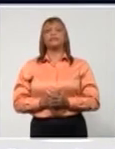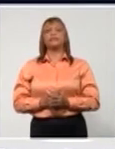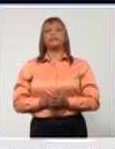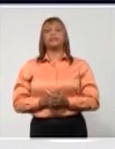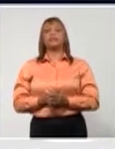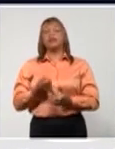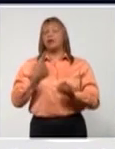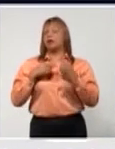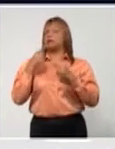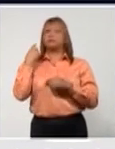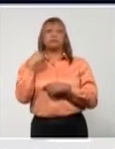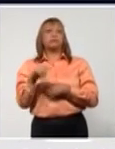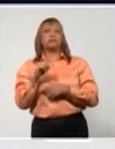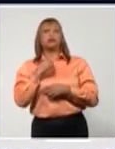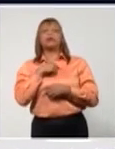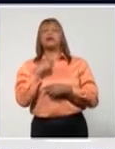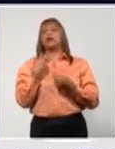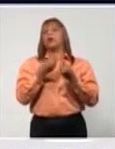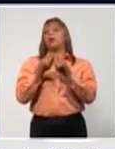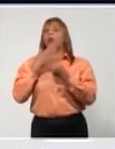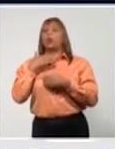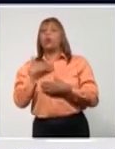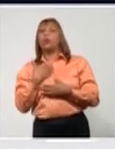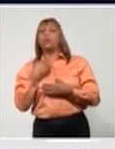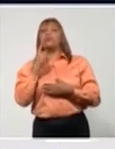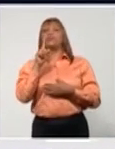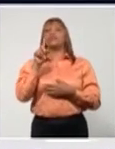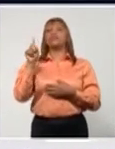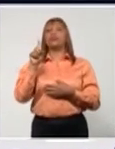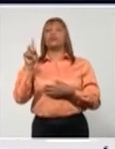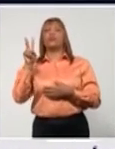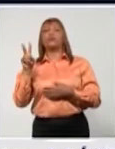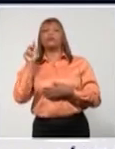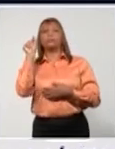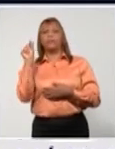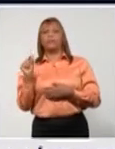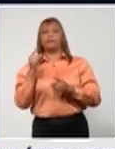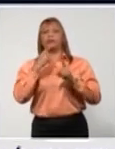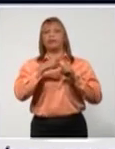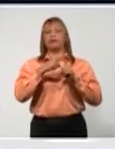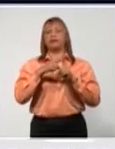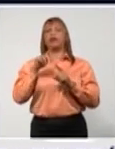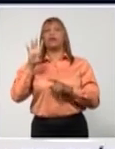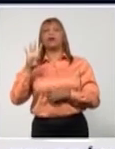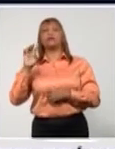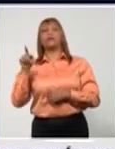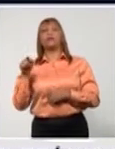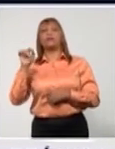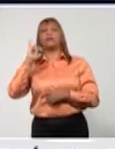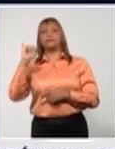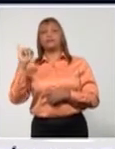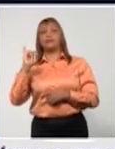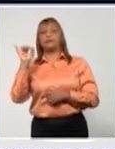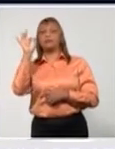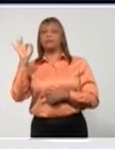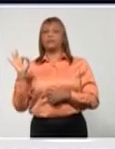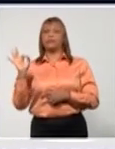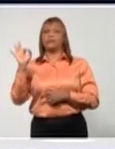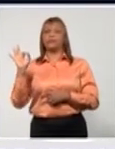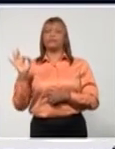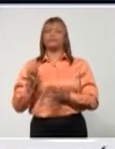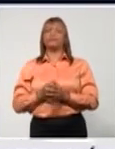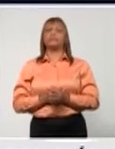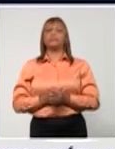real-time PCR test, which came back positive. As I mentioned, the patient was asymptomatic for a total of